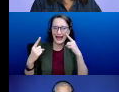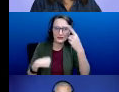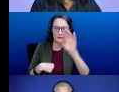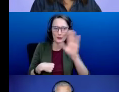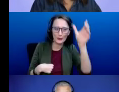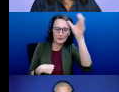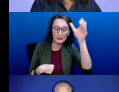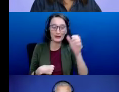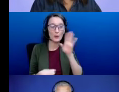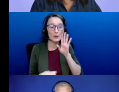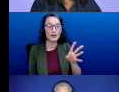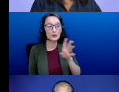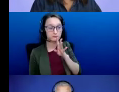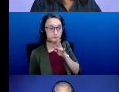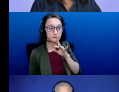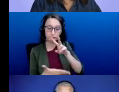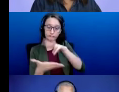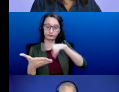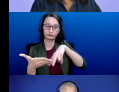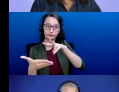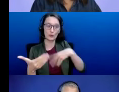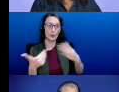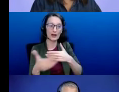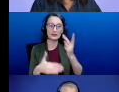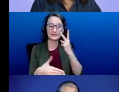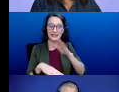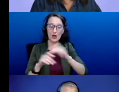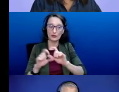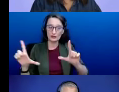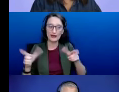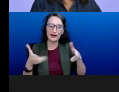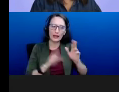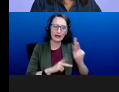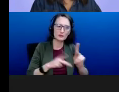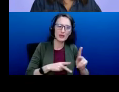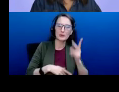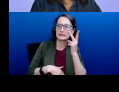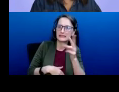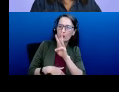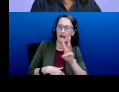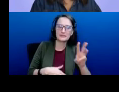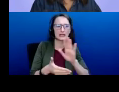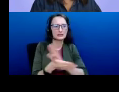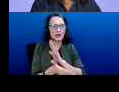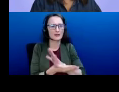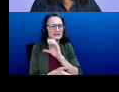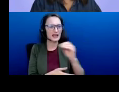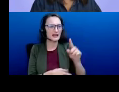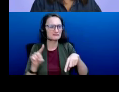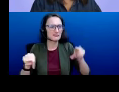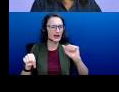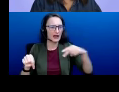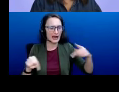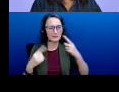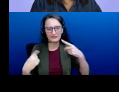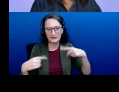on the screen, allowing users to navigate websites, documents, and applications efficiently. Essentially, it's a game changer for the